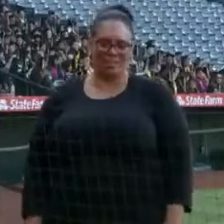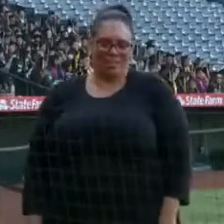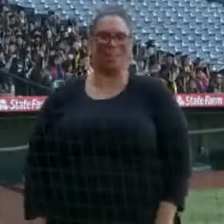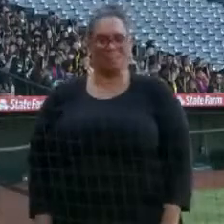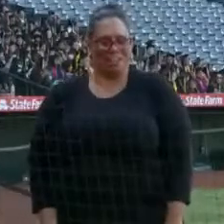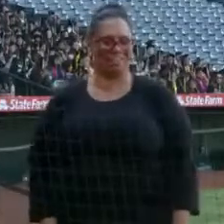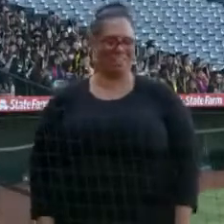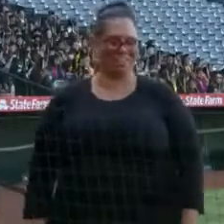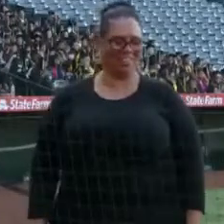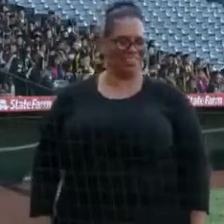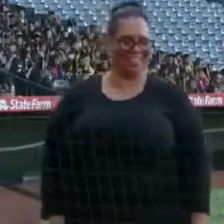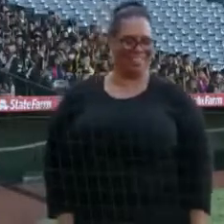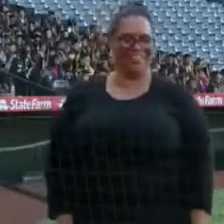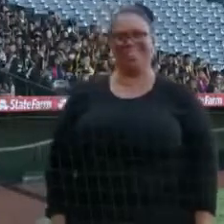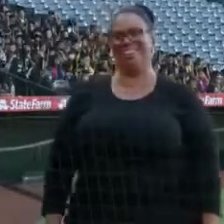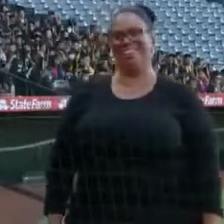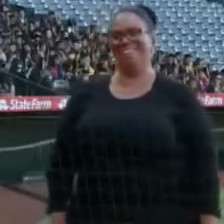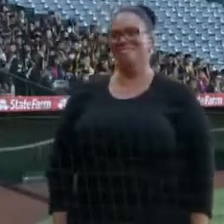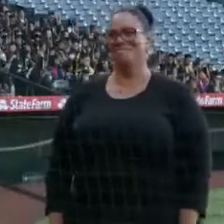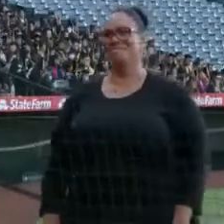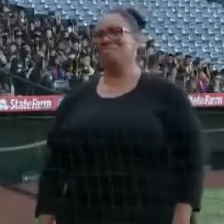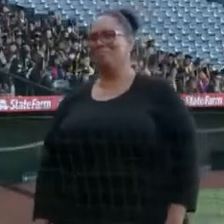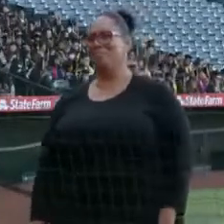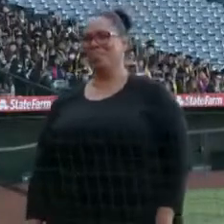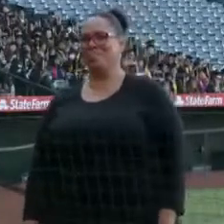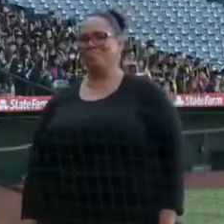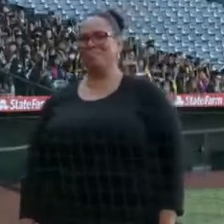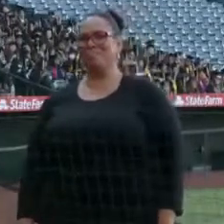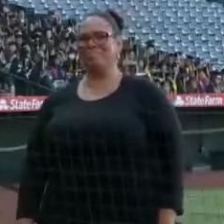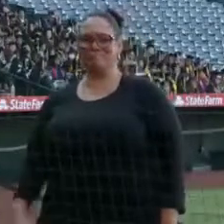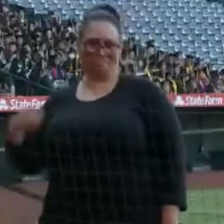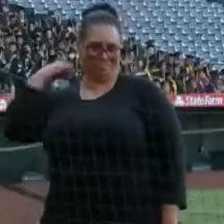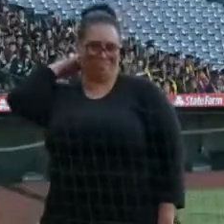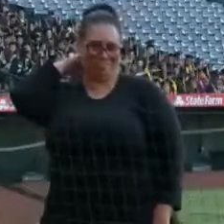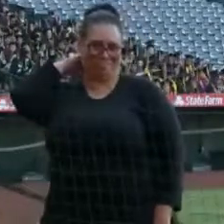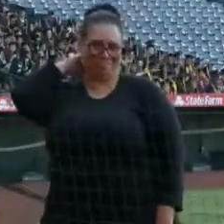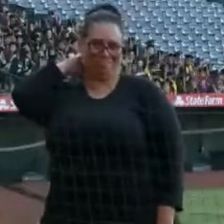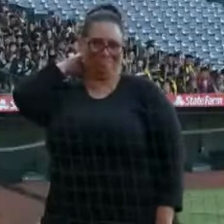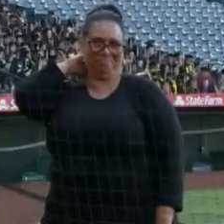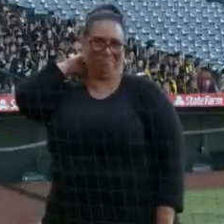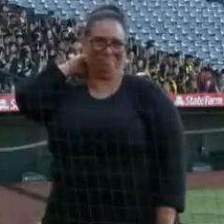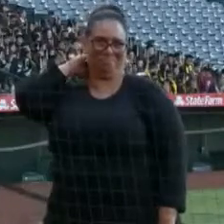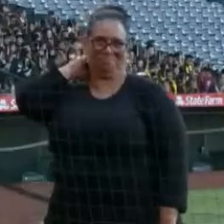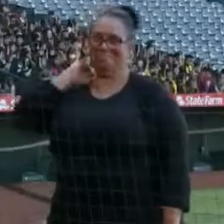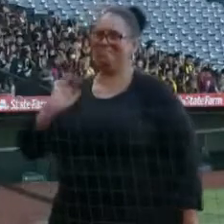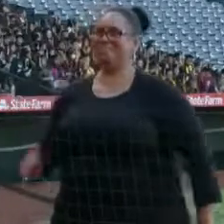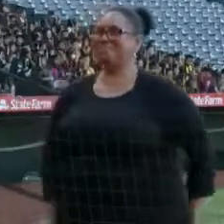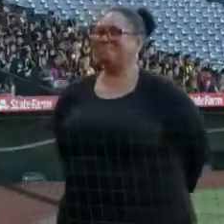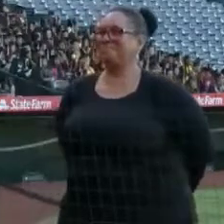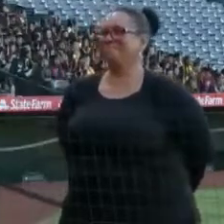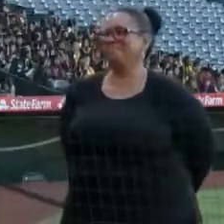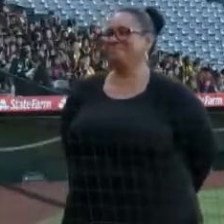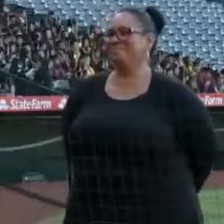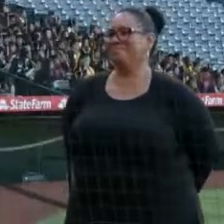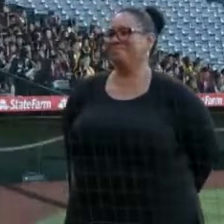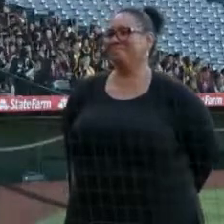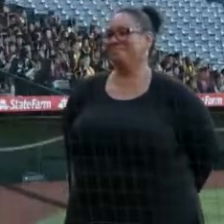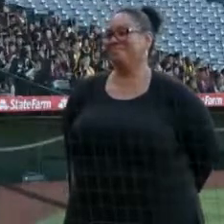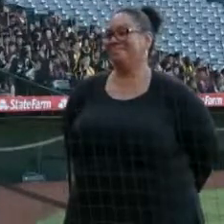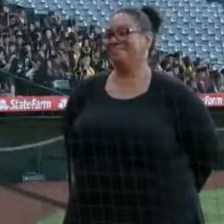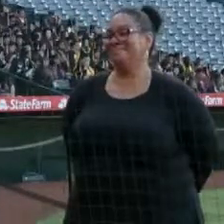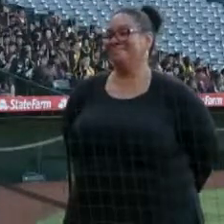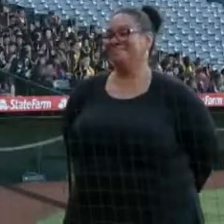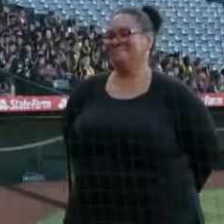Besho, Philosophy. Sean Hernandez, Philosophy. Danielle Dougal,